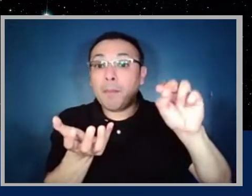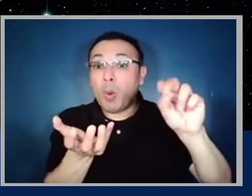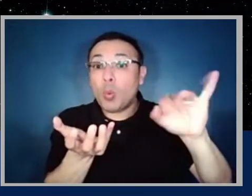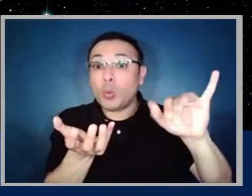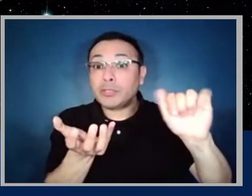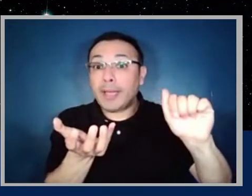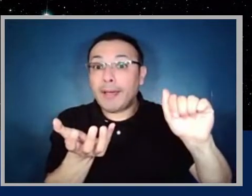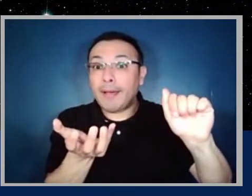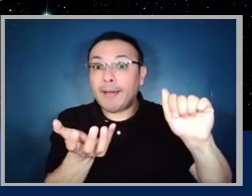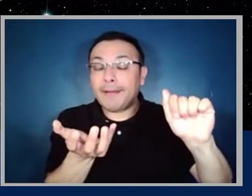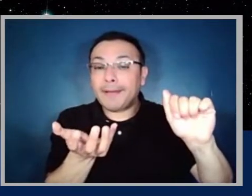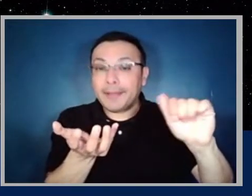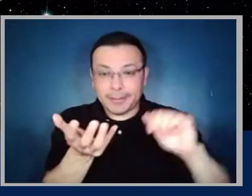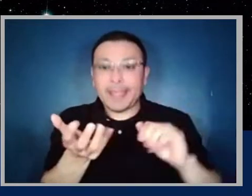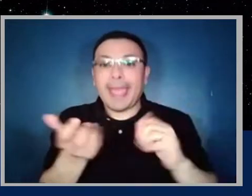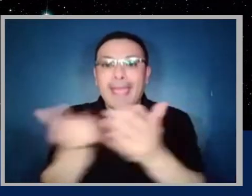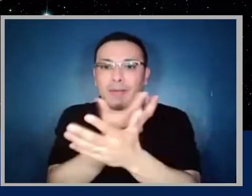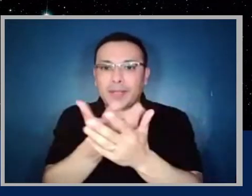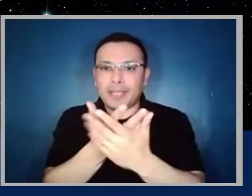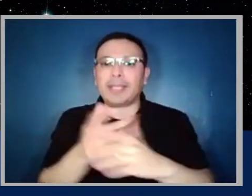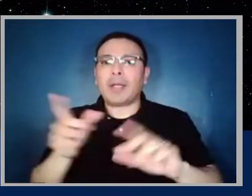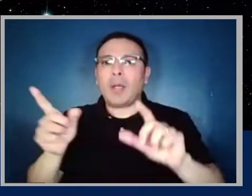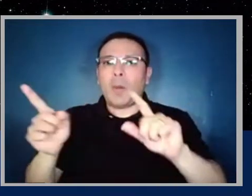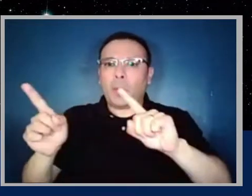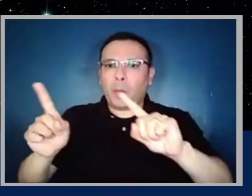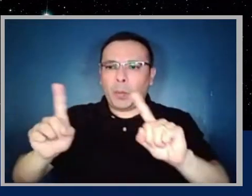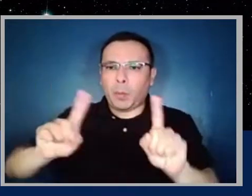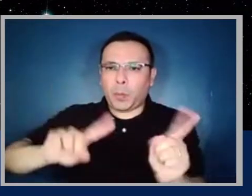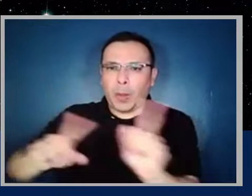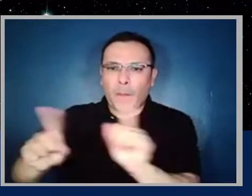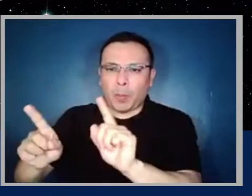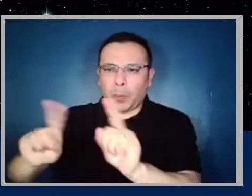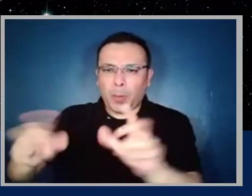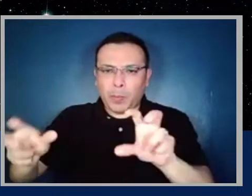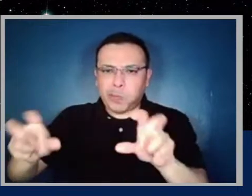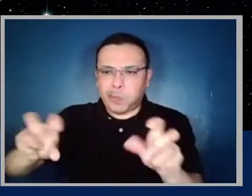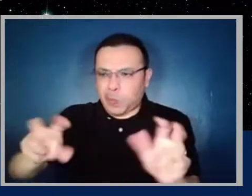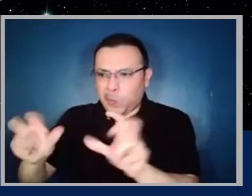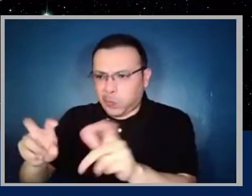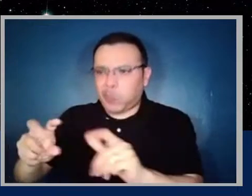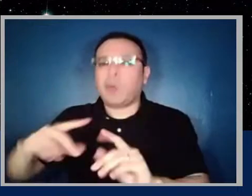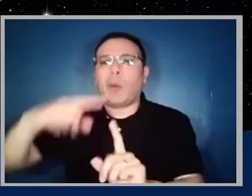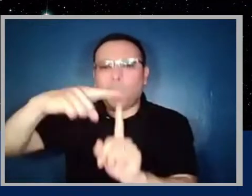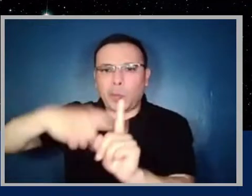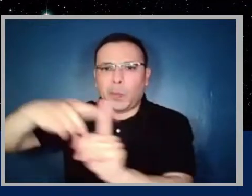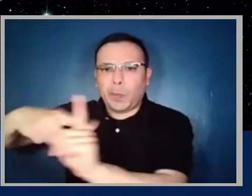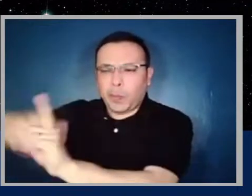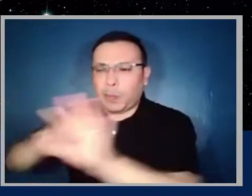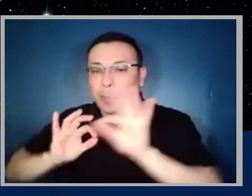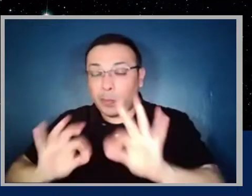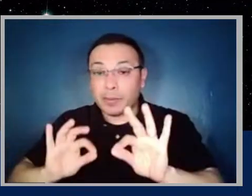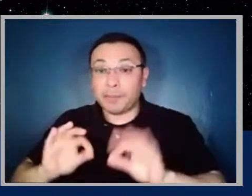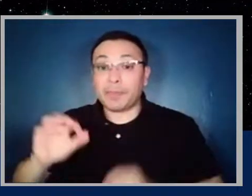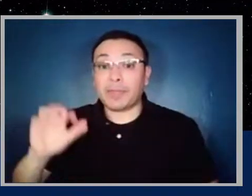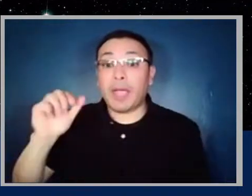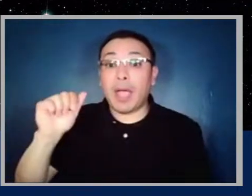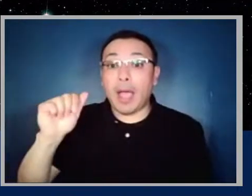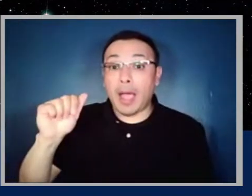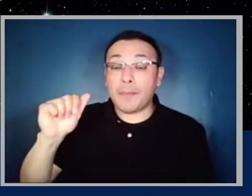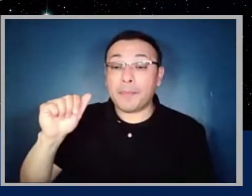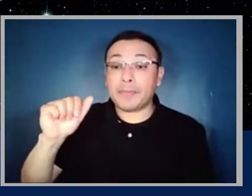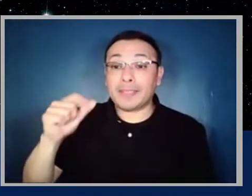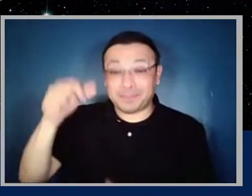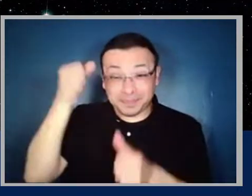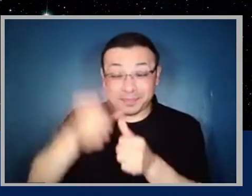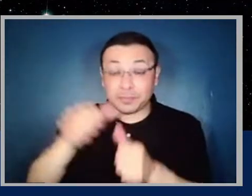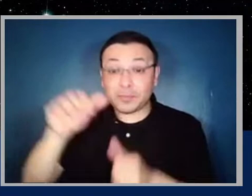the capsule. We have to stay away about 120 yards. If you looked at what happened during Artemis I, we had these flight test